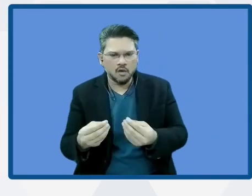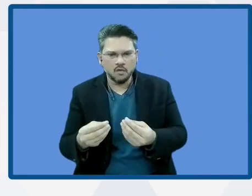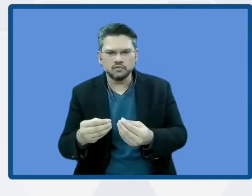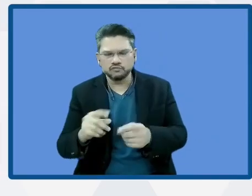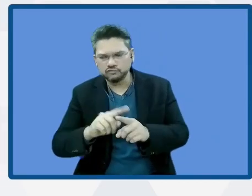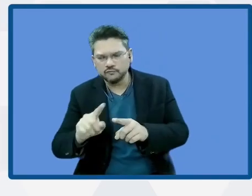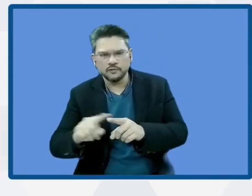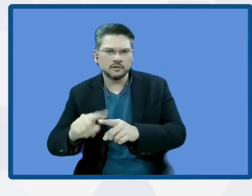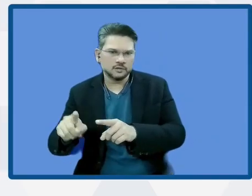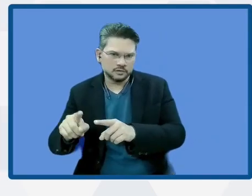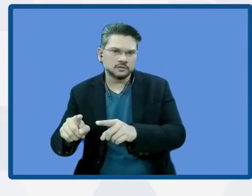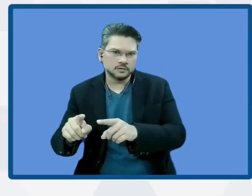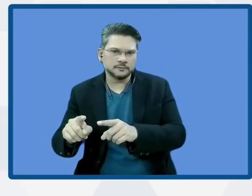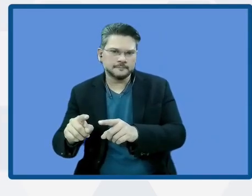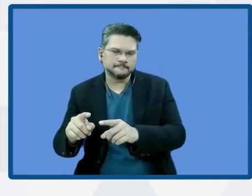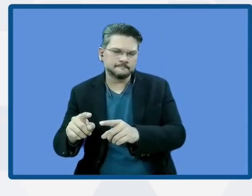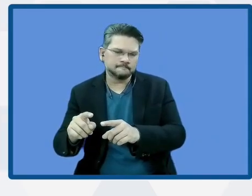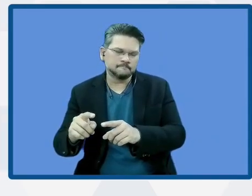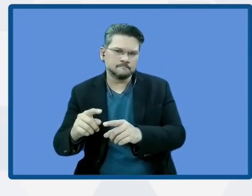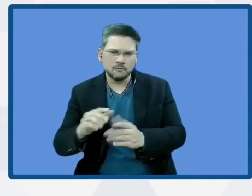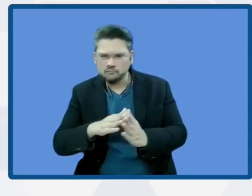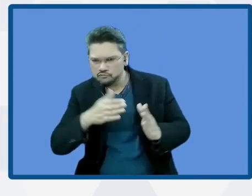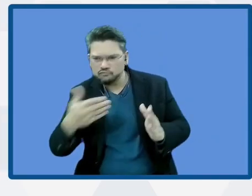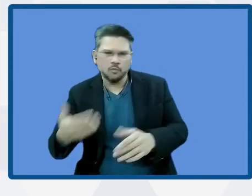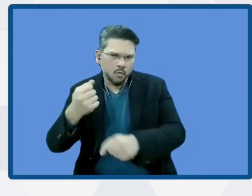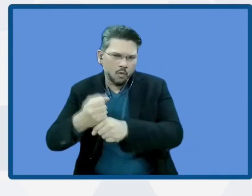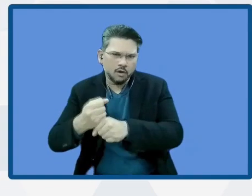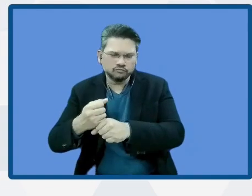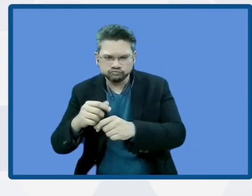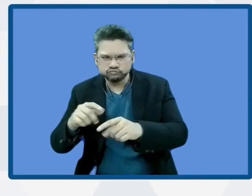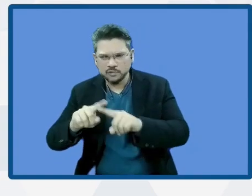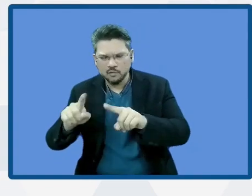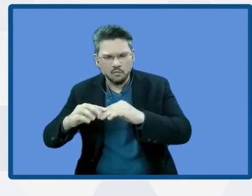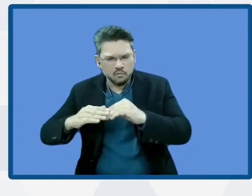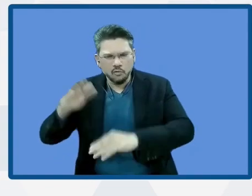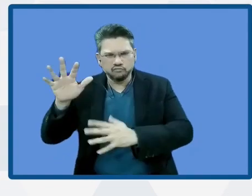very complex implementations, help bridge this gap,